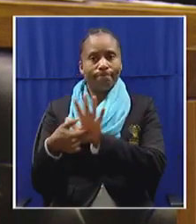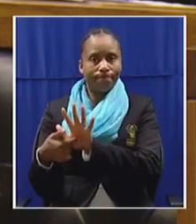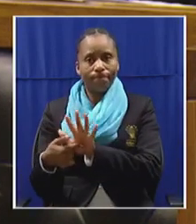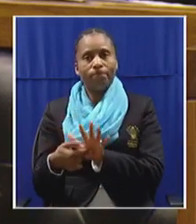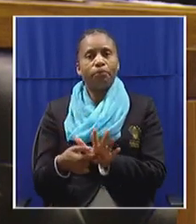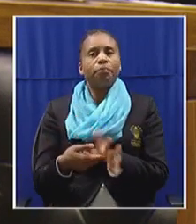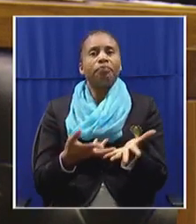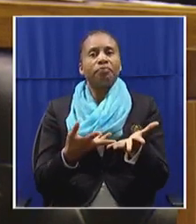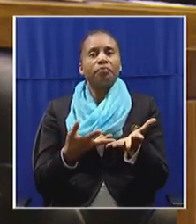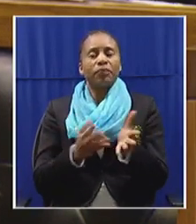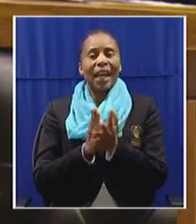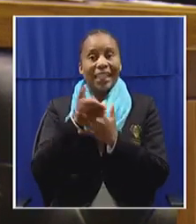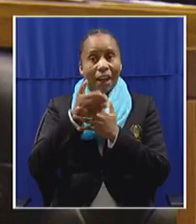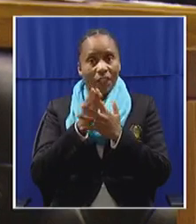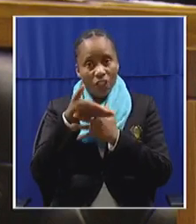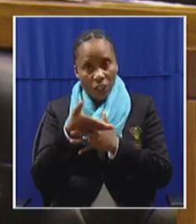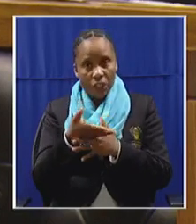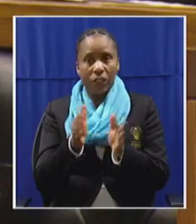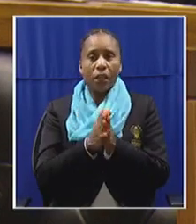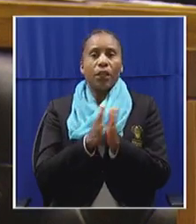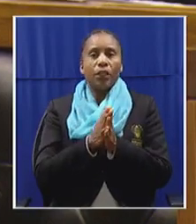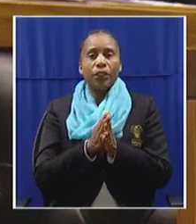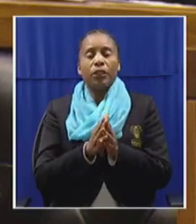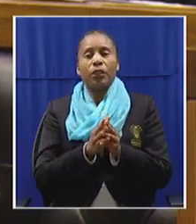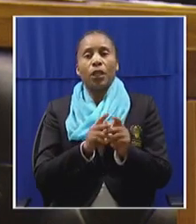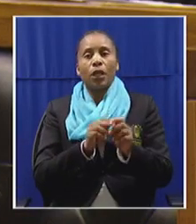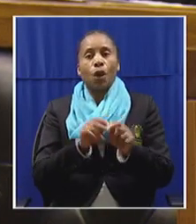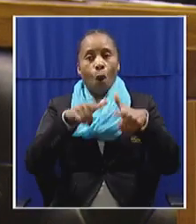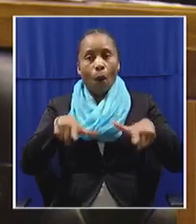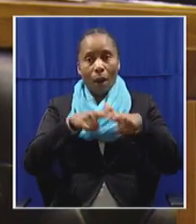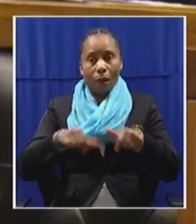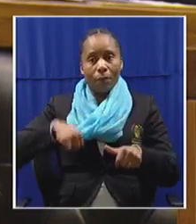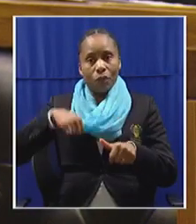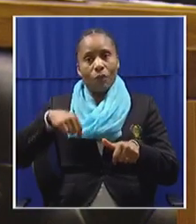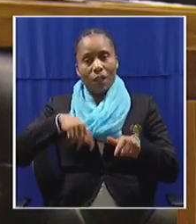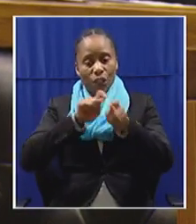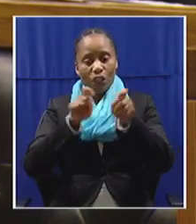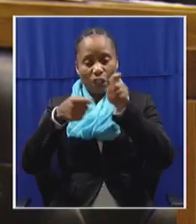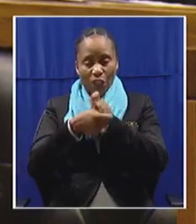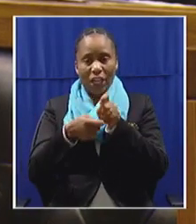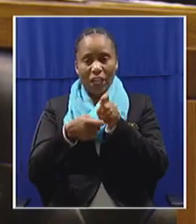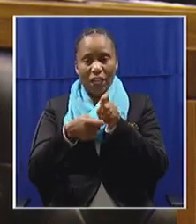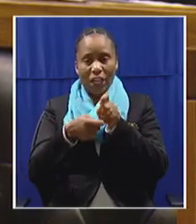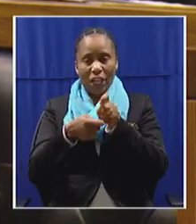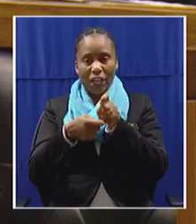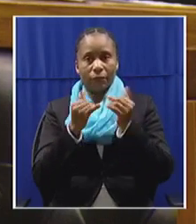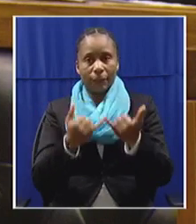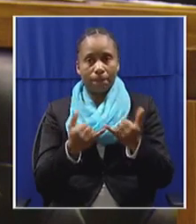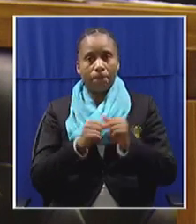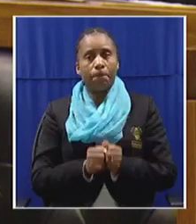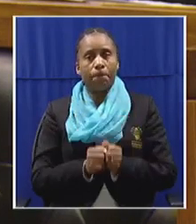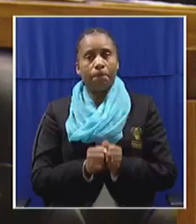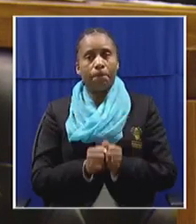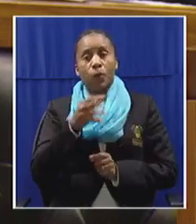interventions aimed at changing the face of our local municipalities. We also anticipate that Parliament